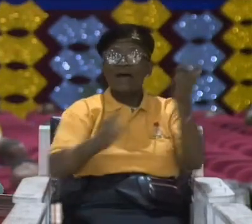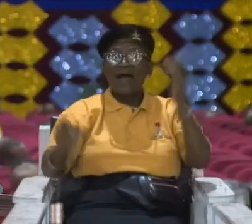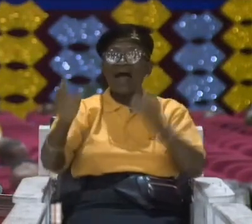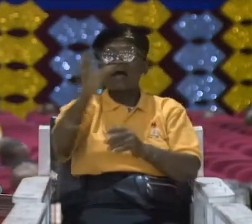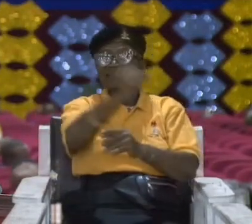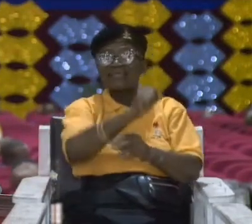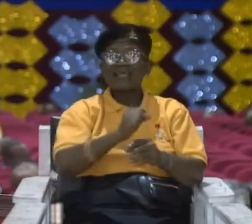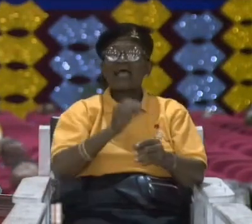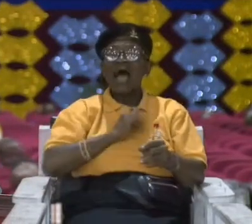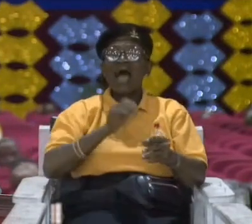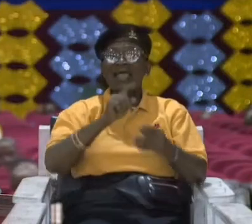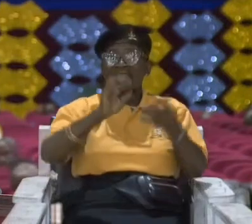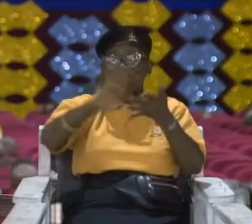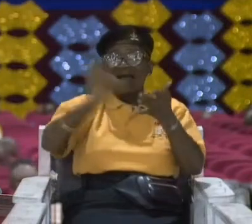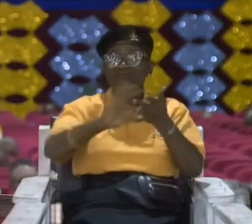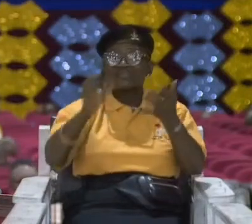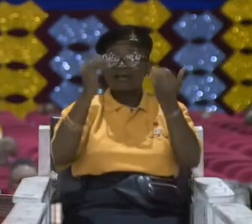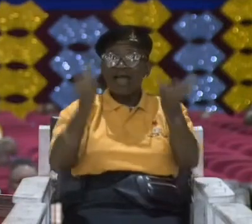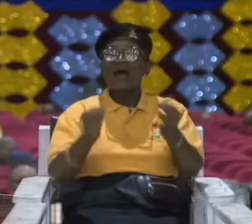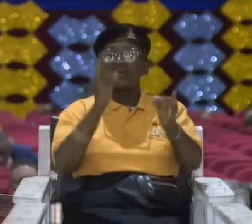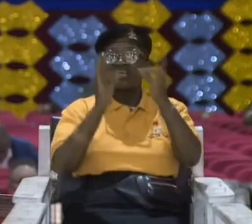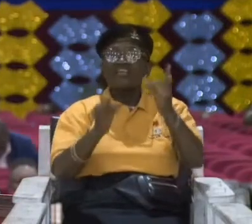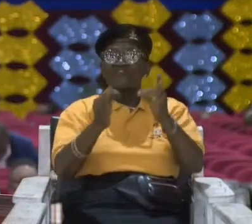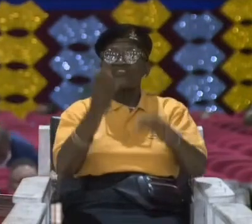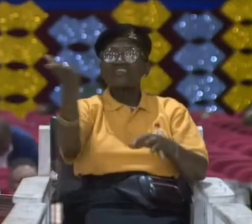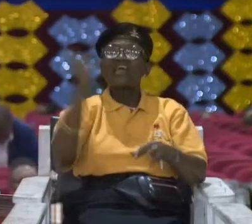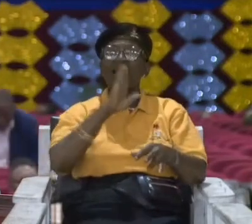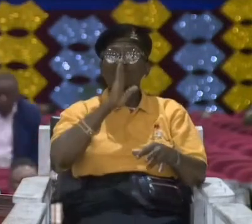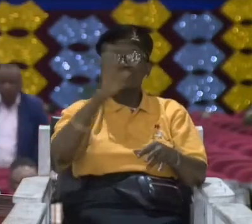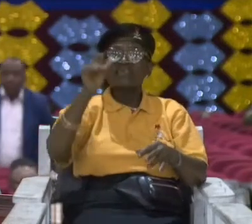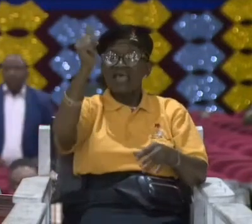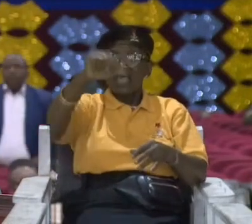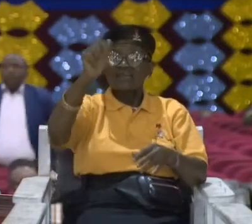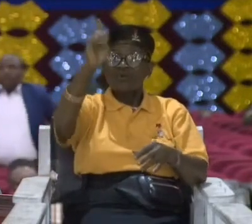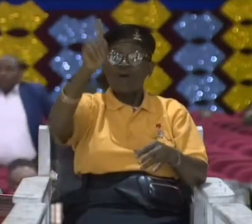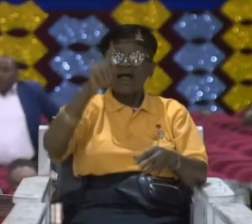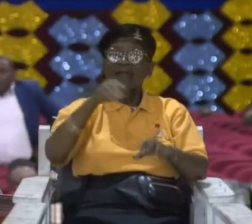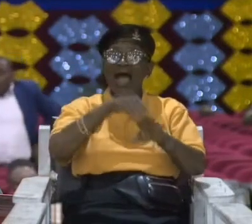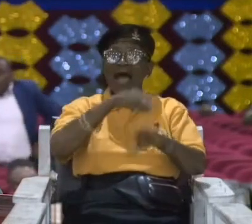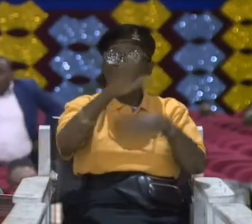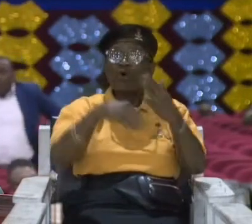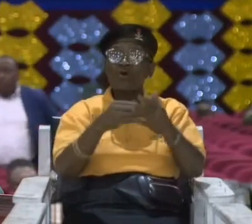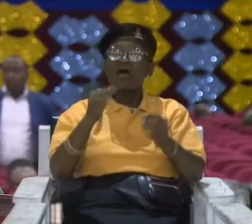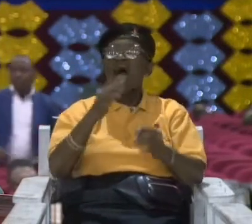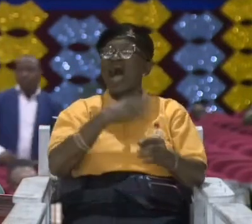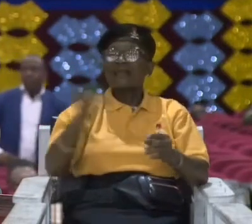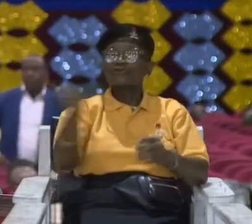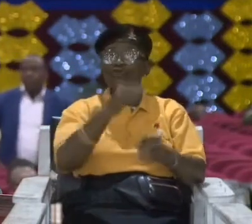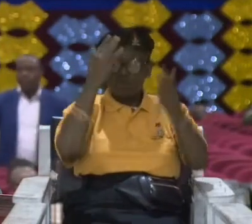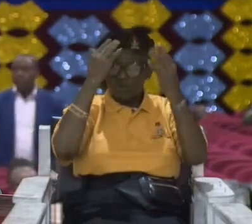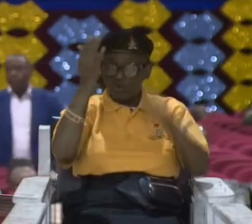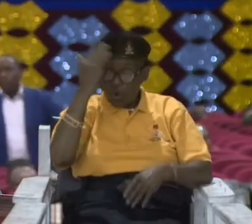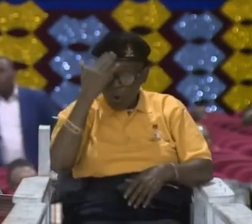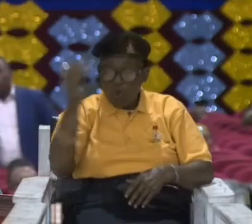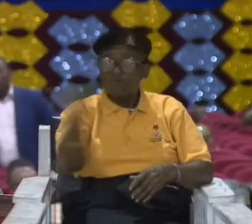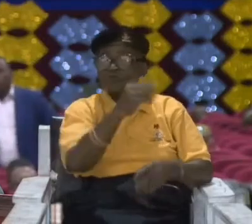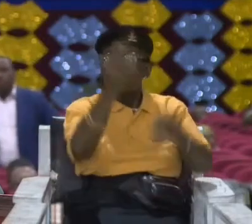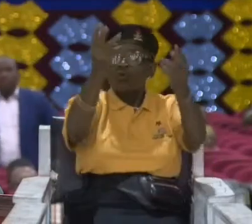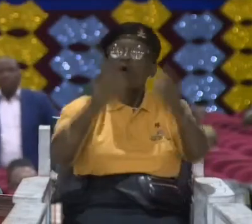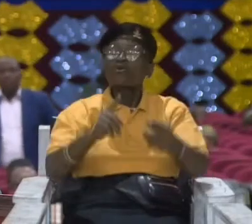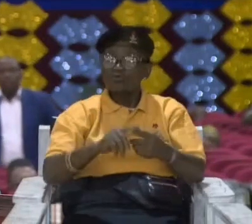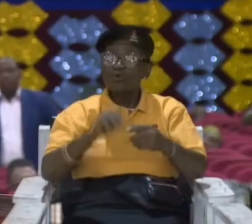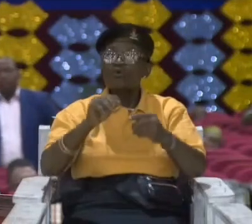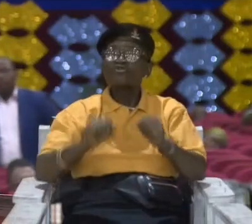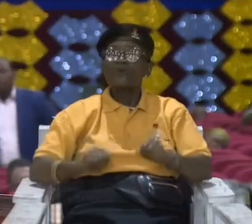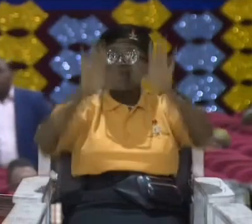there's anyone at all, and you know you want to give your life to Jesus, or you're a backslider and you want